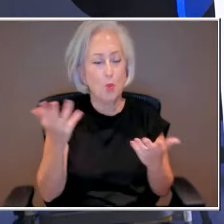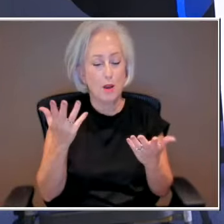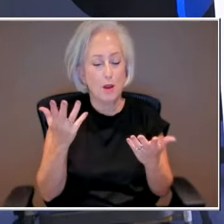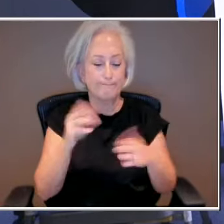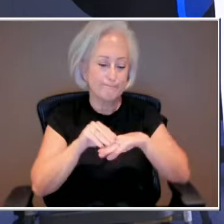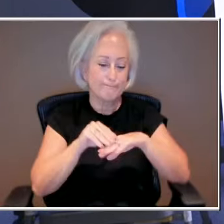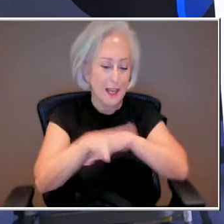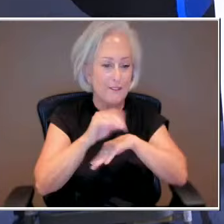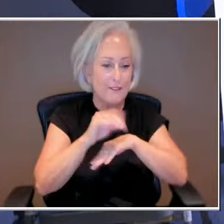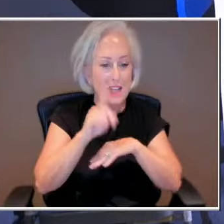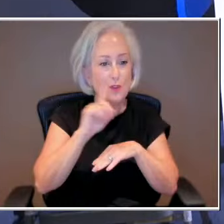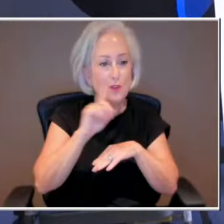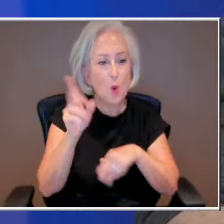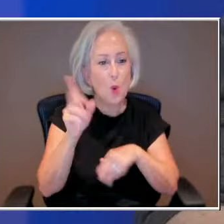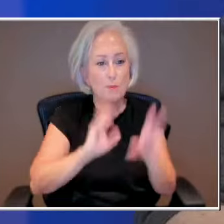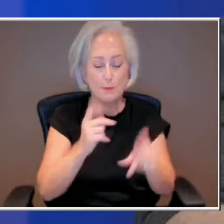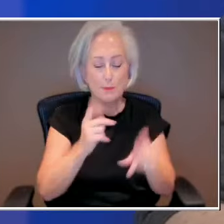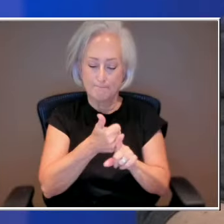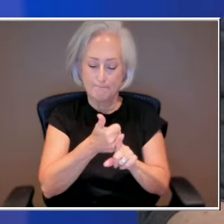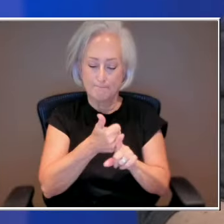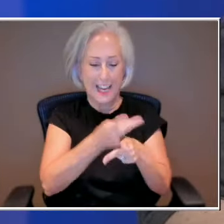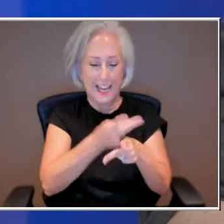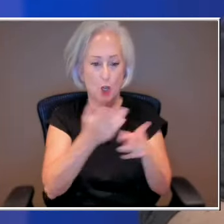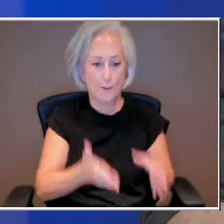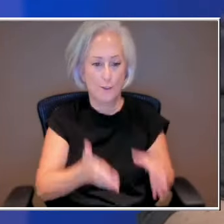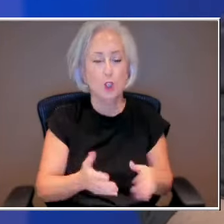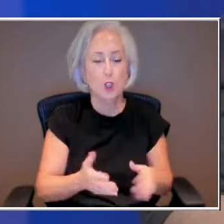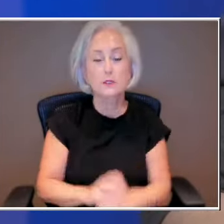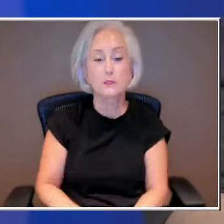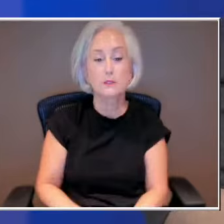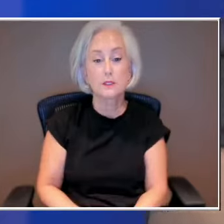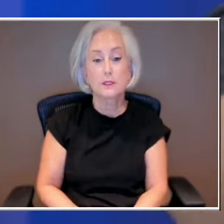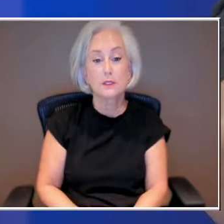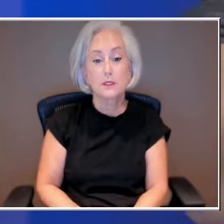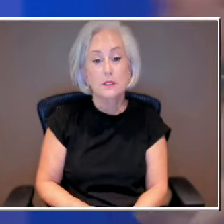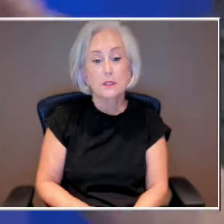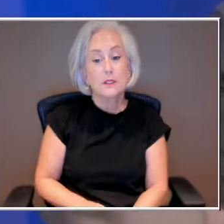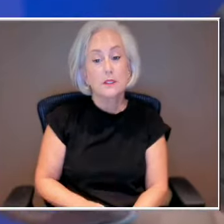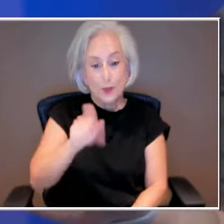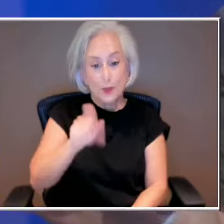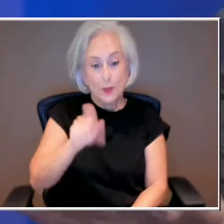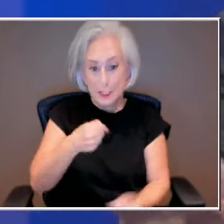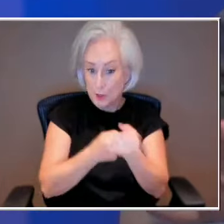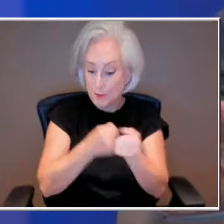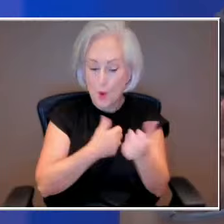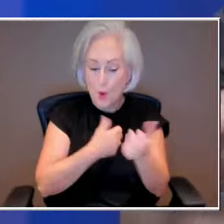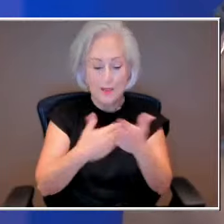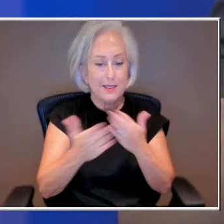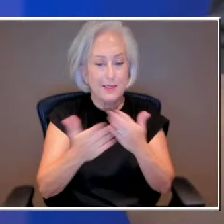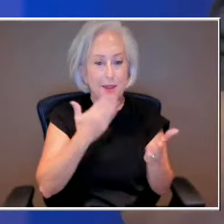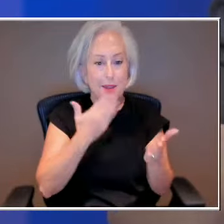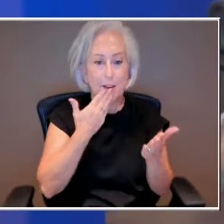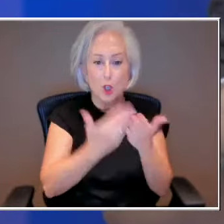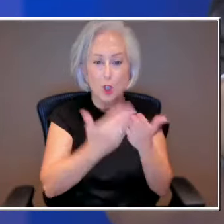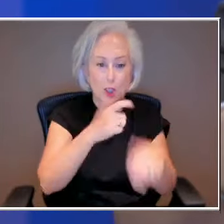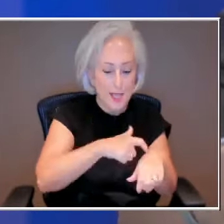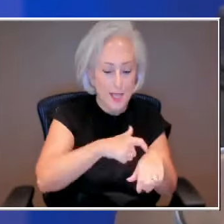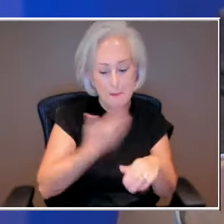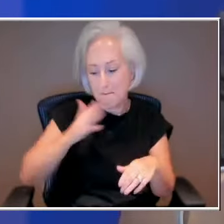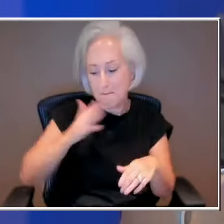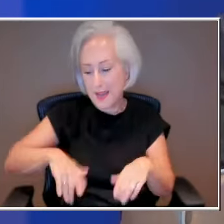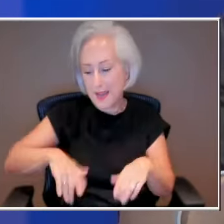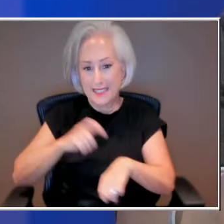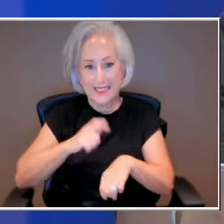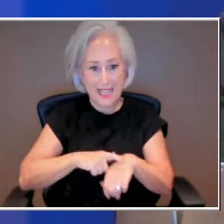them? Be there for them, because they're going to have their ups and their downs. The whole family is. This is not just